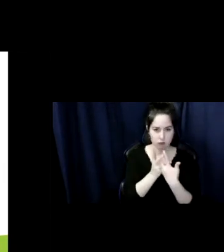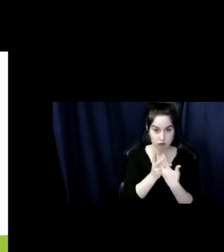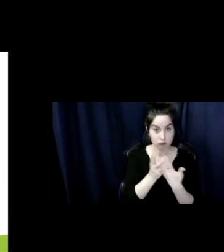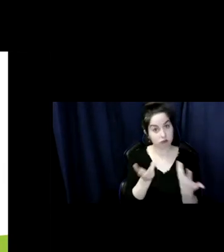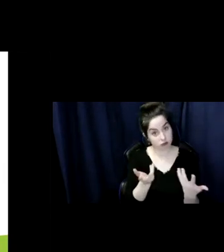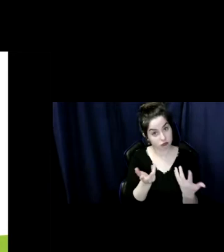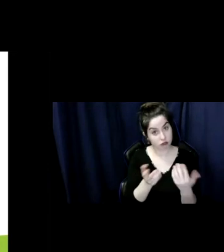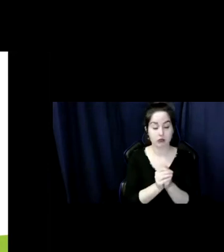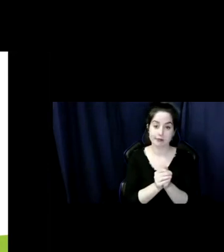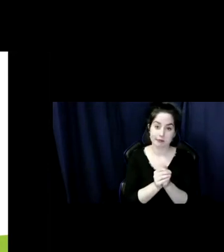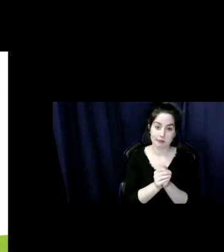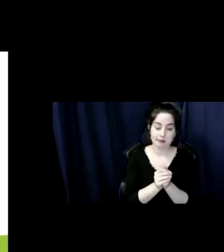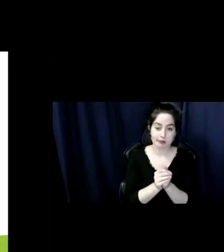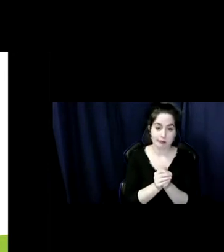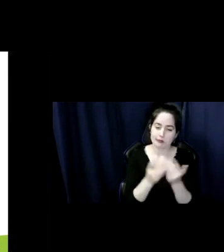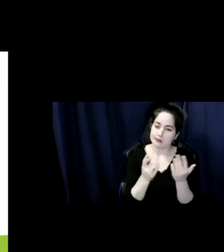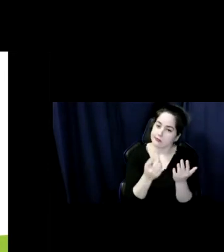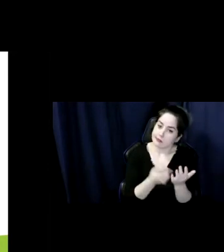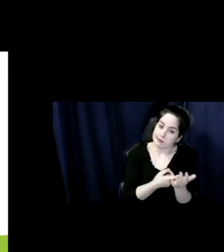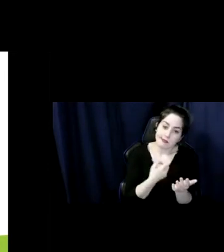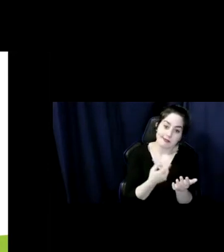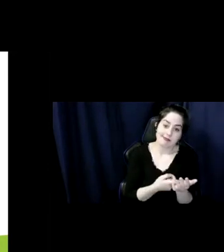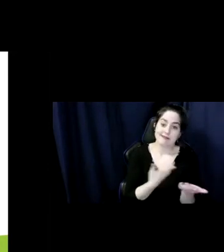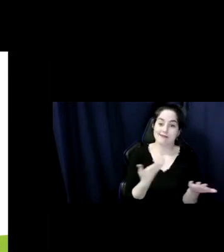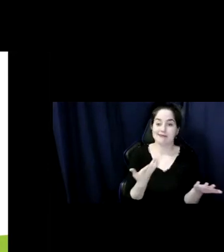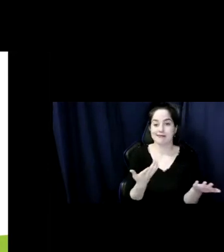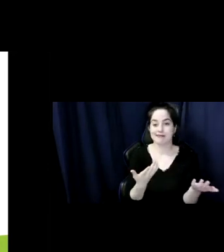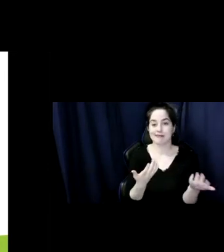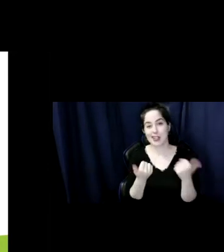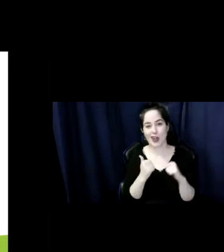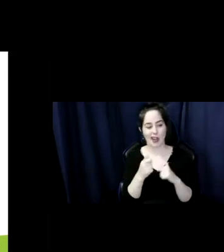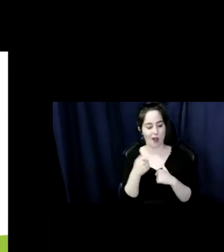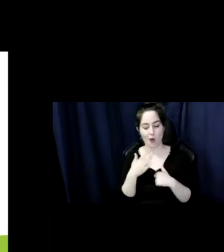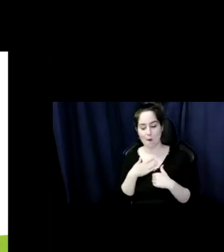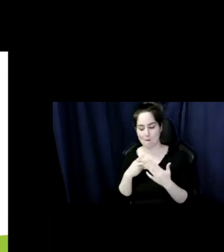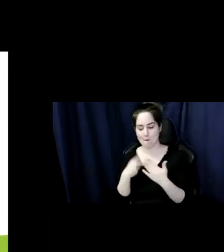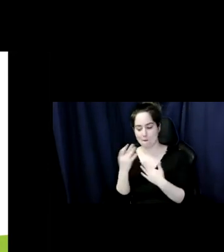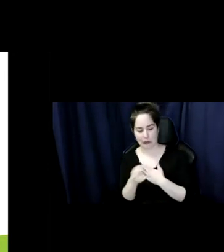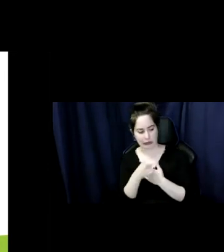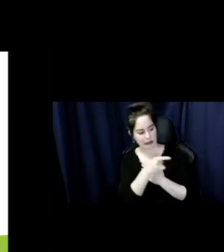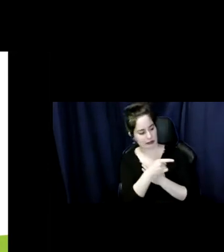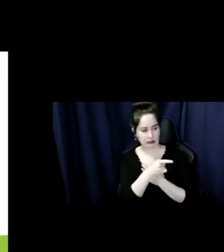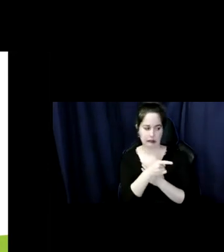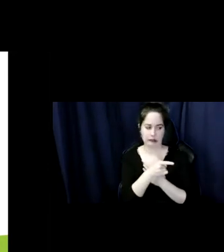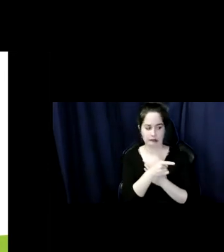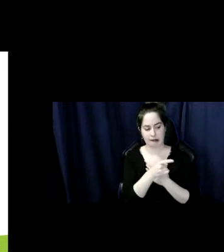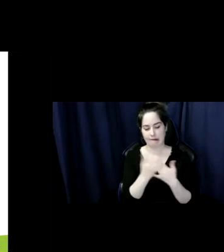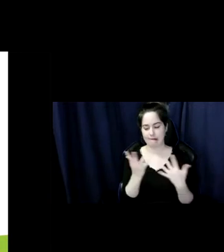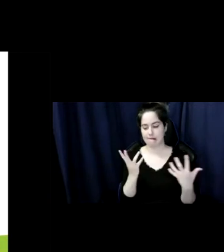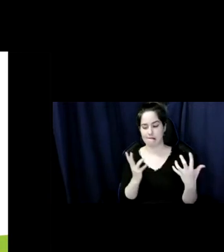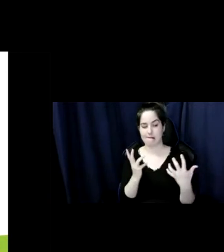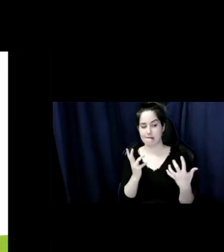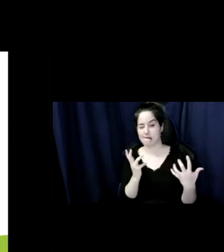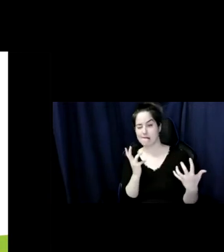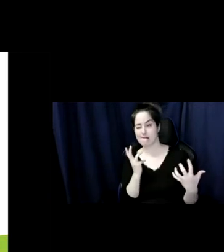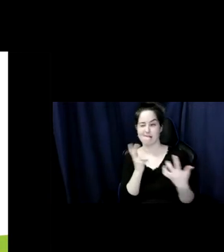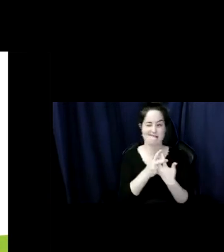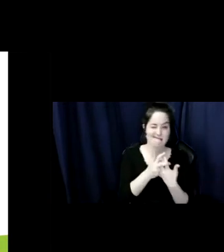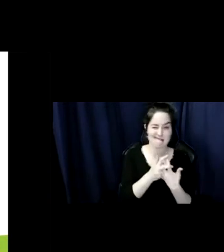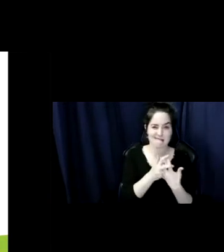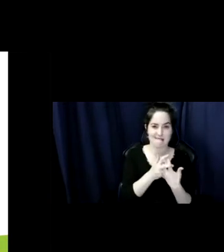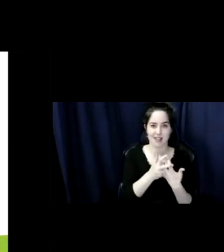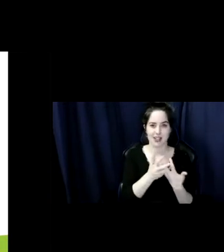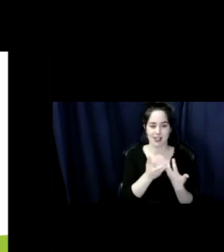Sometimes, people may try to shoehorn a project into a program like this because it's a substantial piece